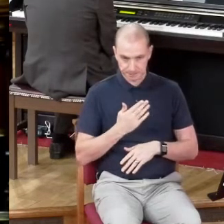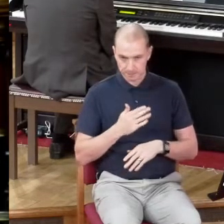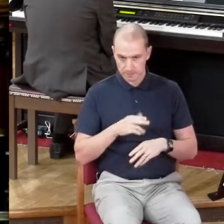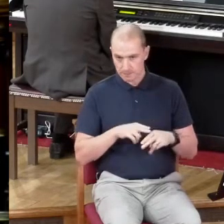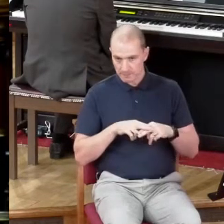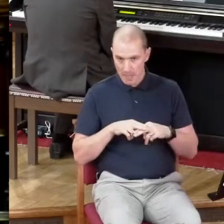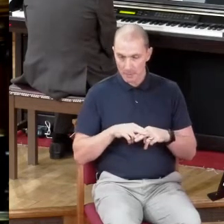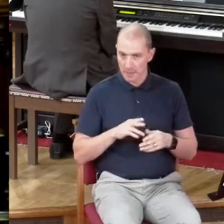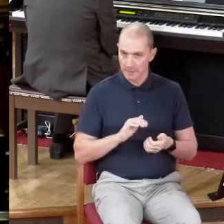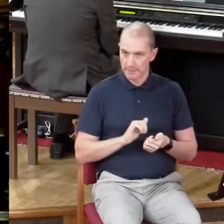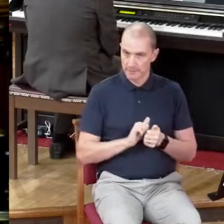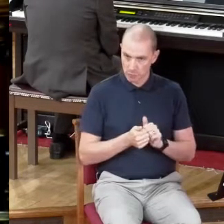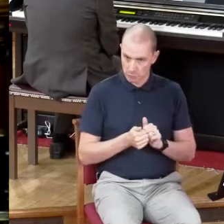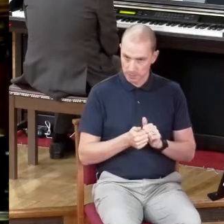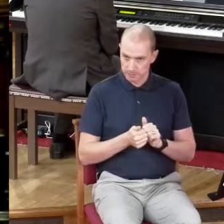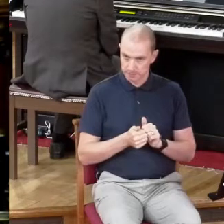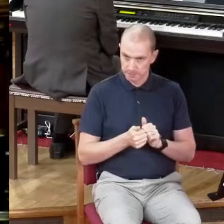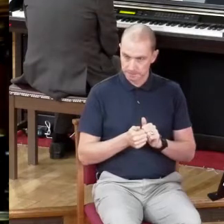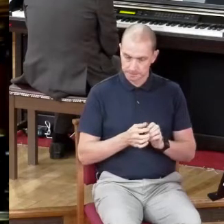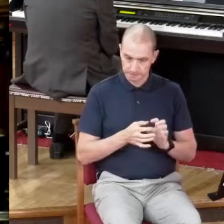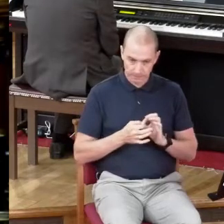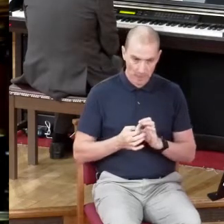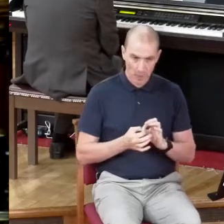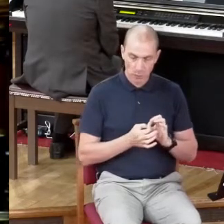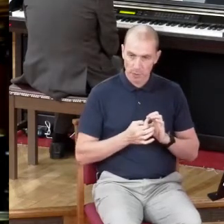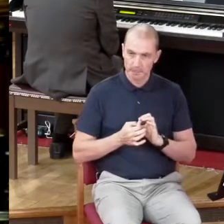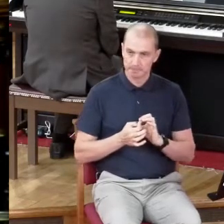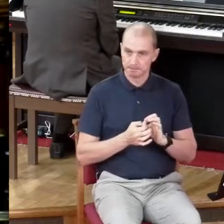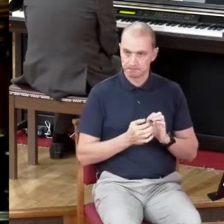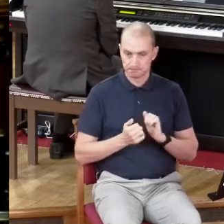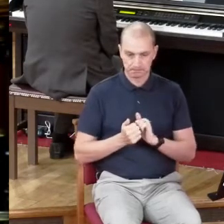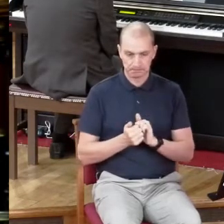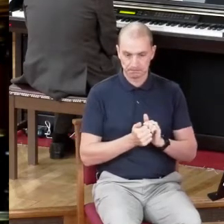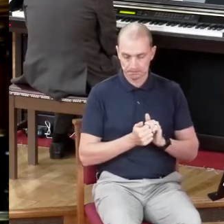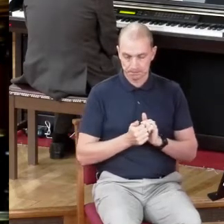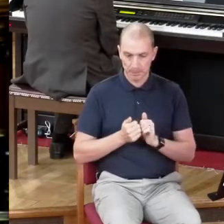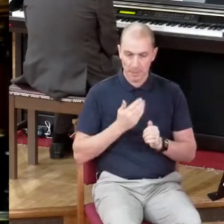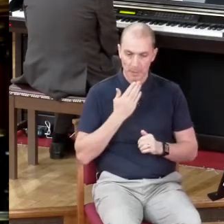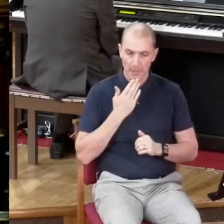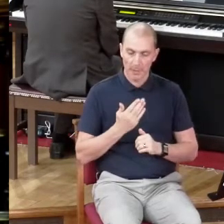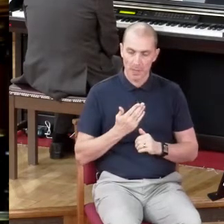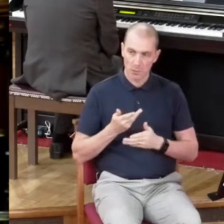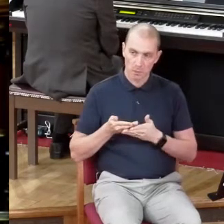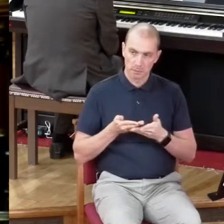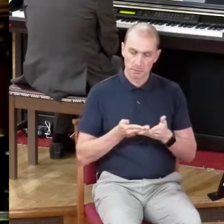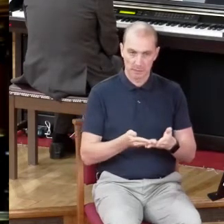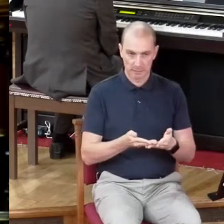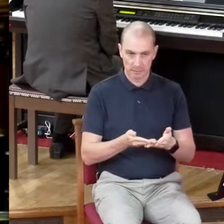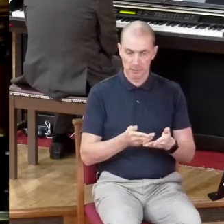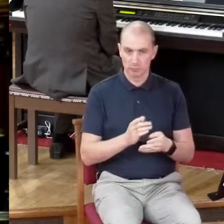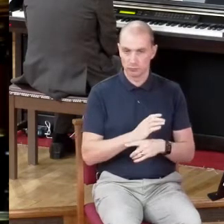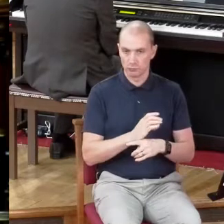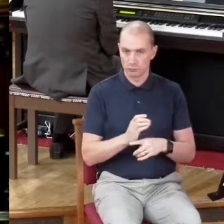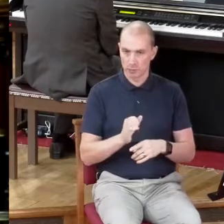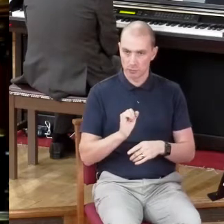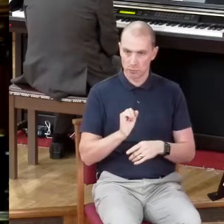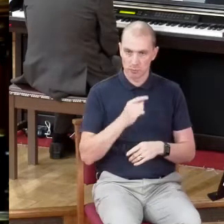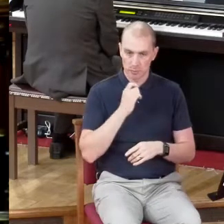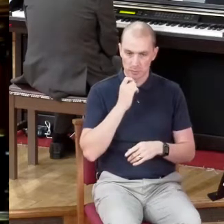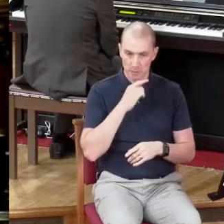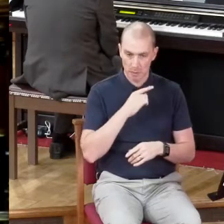fellowship that we share together. Thank you for all that you've given us in Jesus, your Son. And as we bring these offerings, we pray that